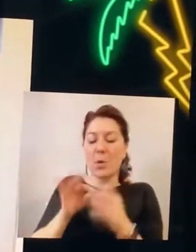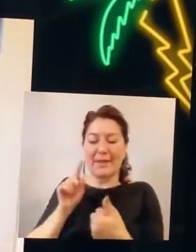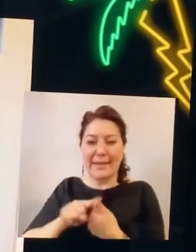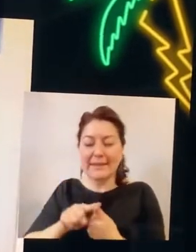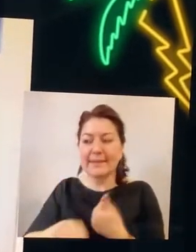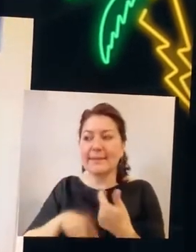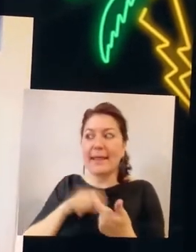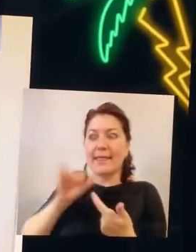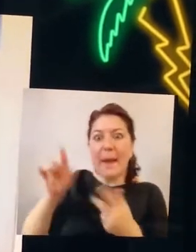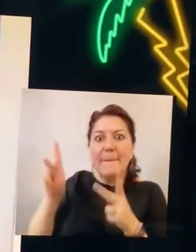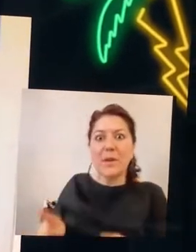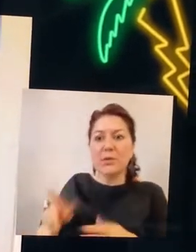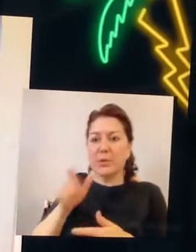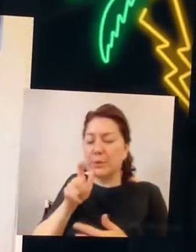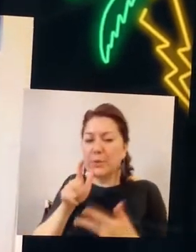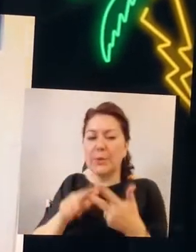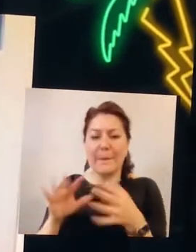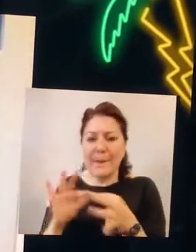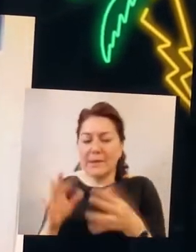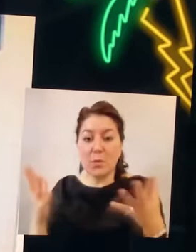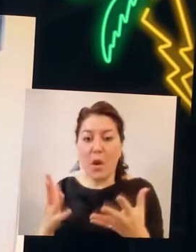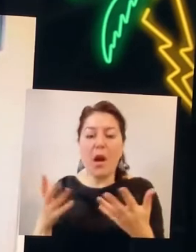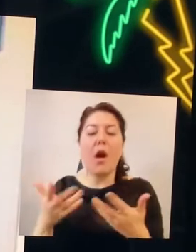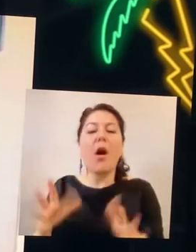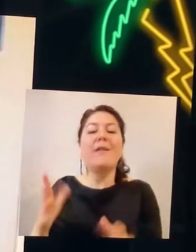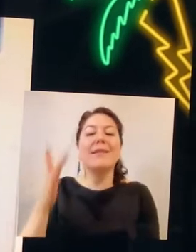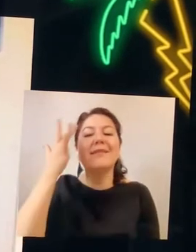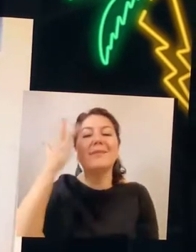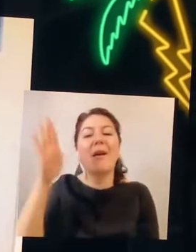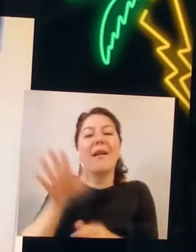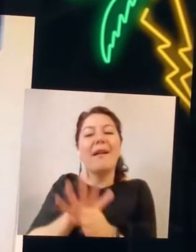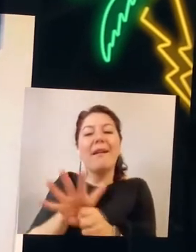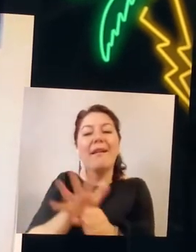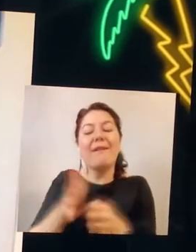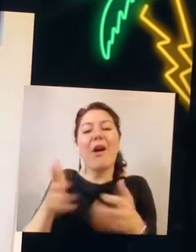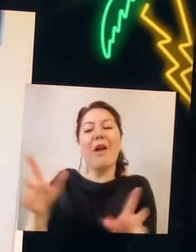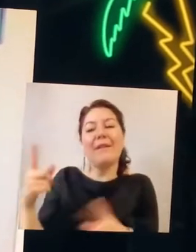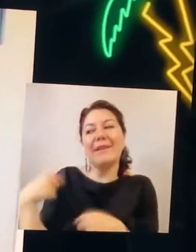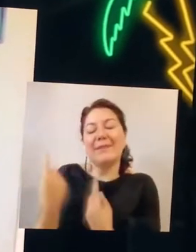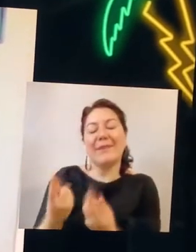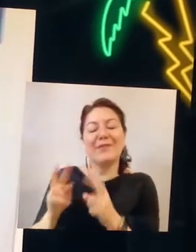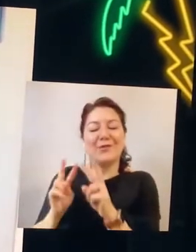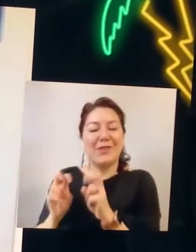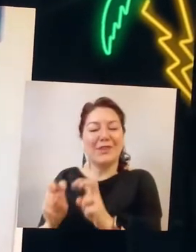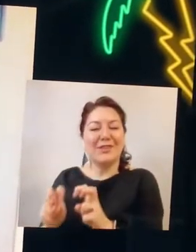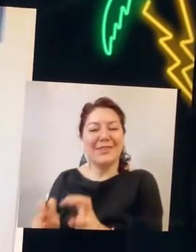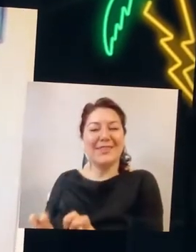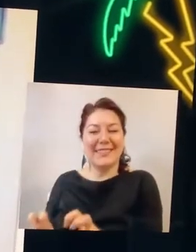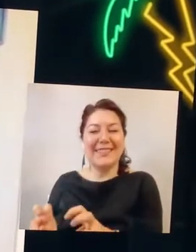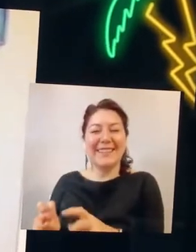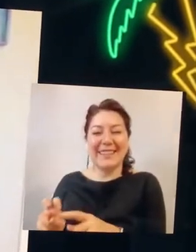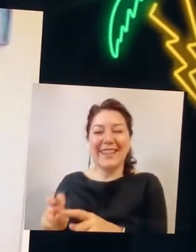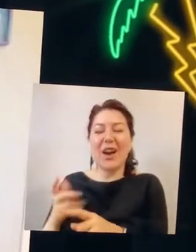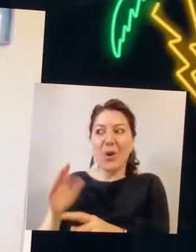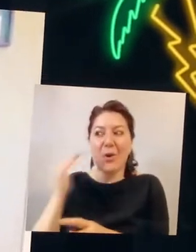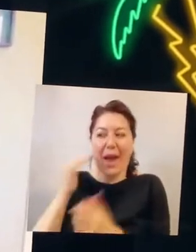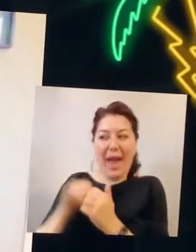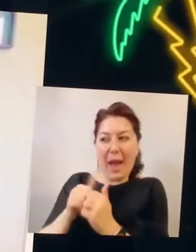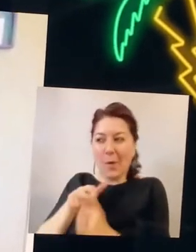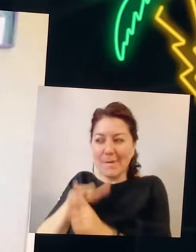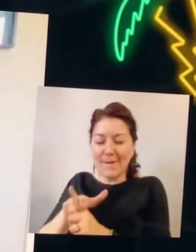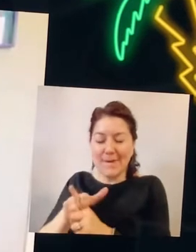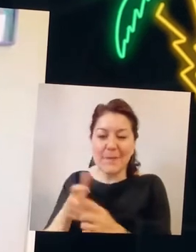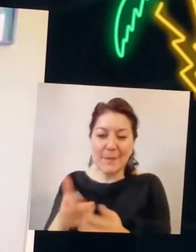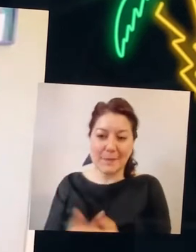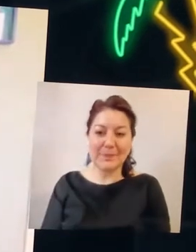our message, because you've already been smart enough to research the press and the media and know how to target them. I